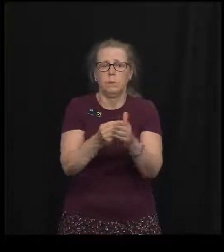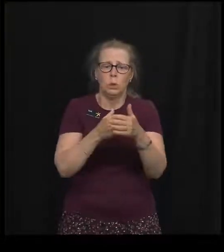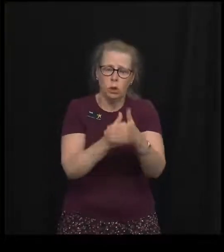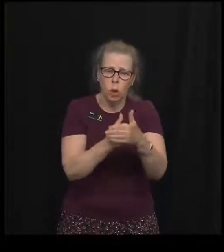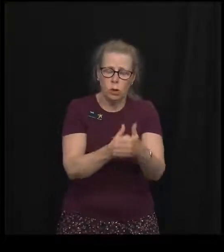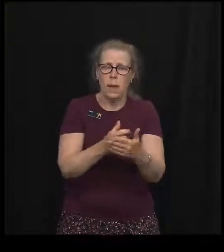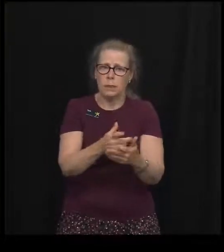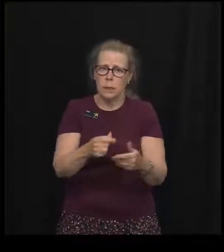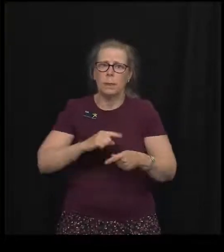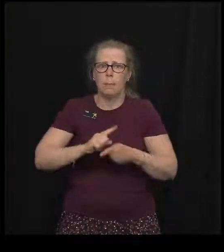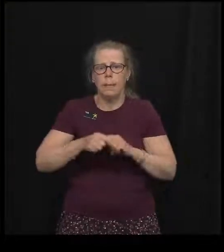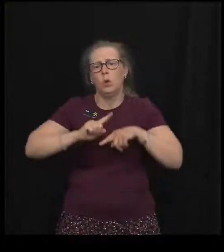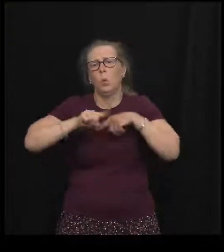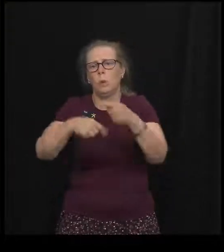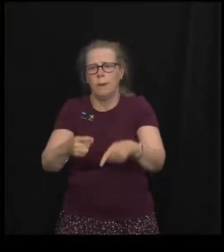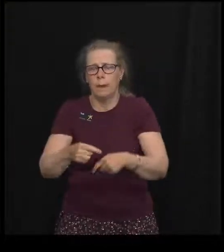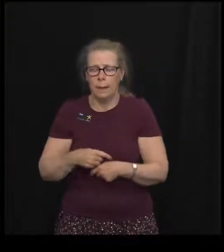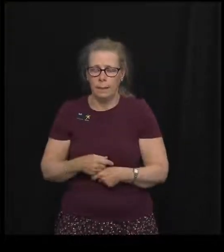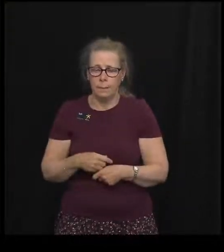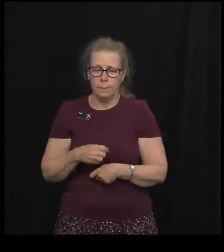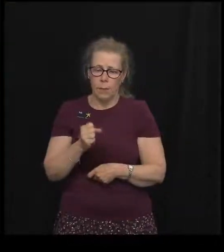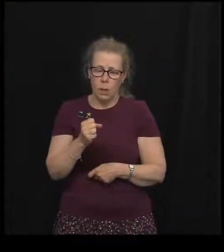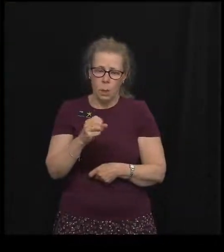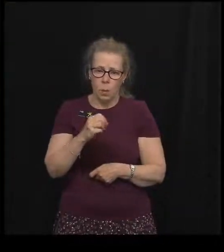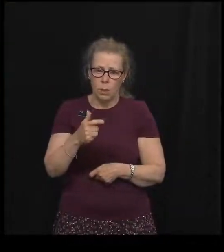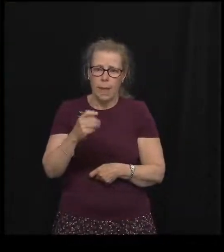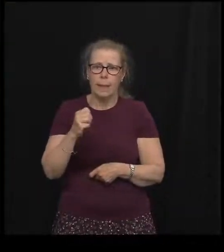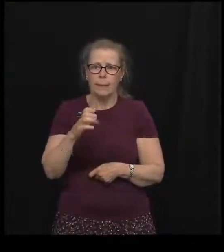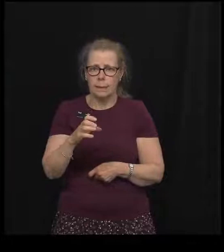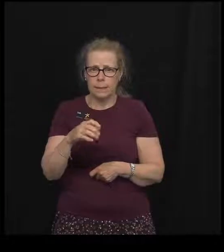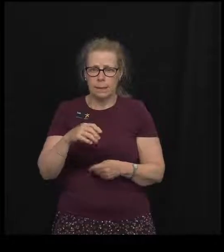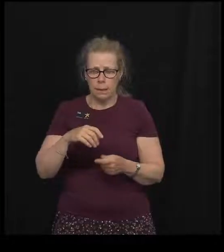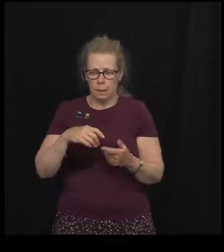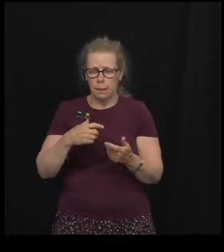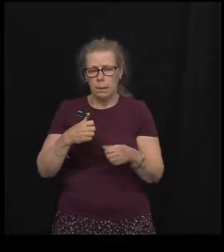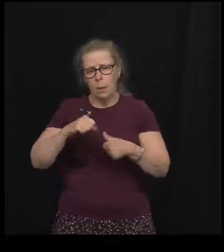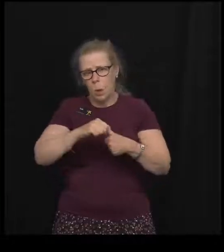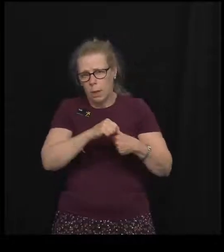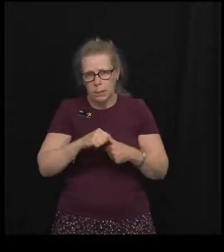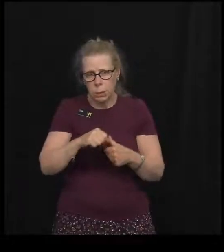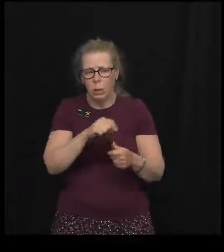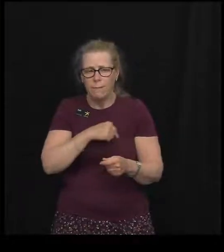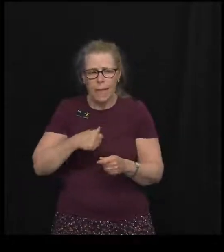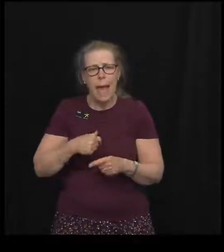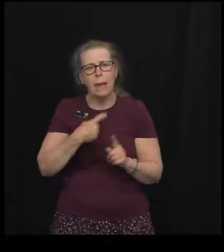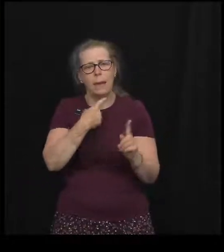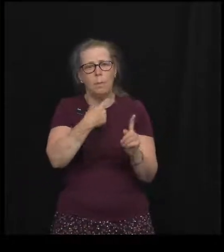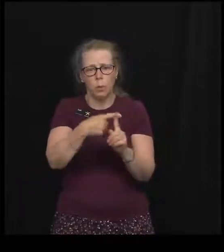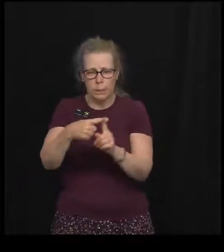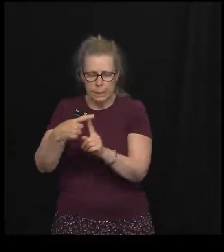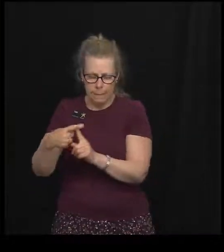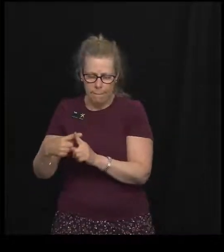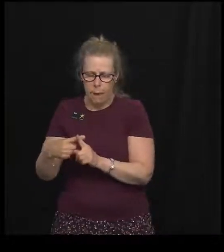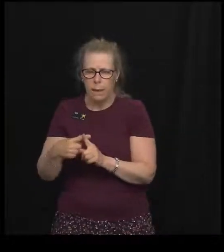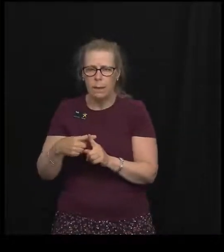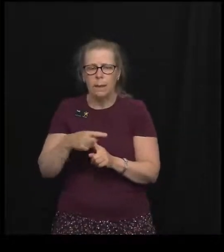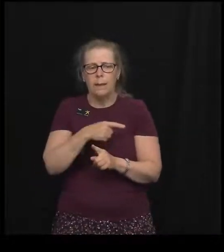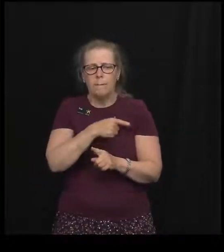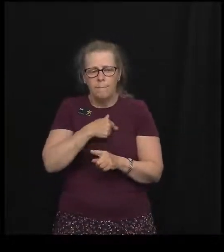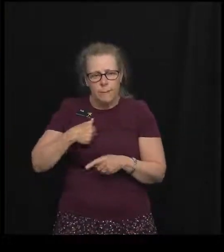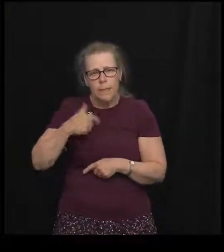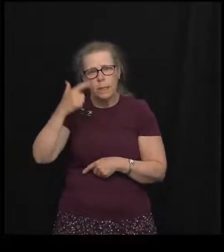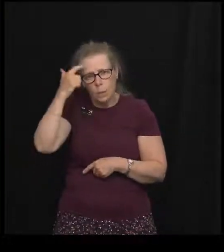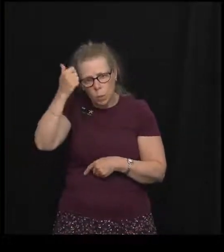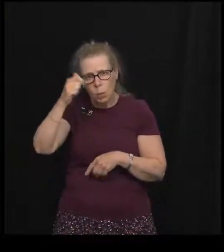At the Gates Foundation, we call ourselves impatient optimists. We're optimistic because despite the setbacks, we believe